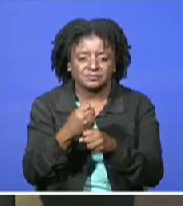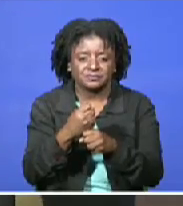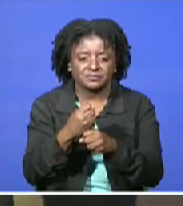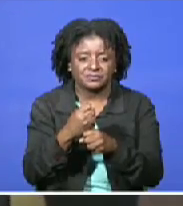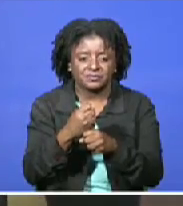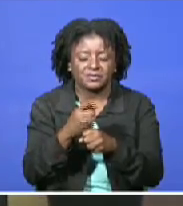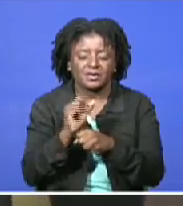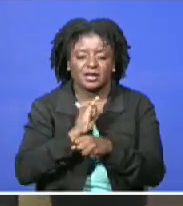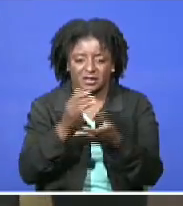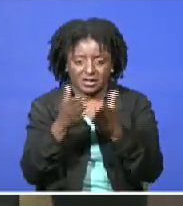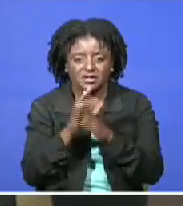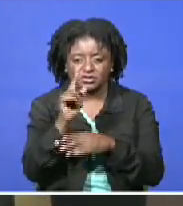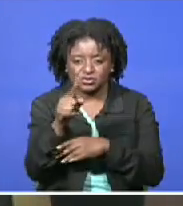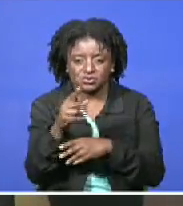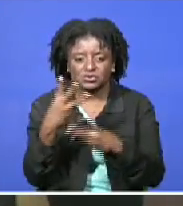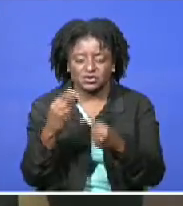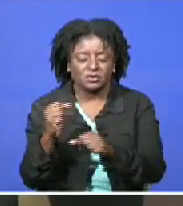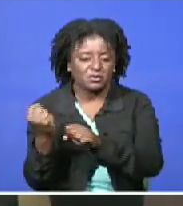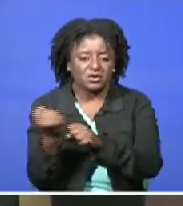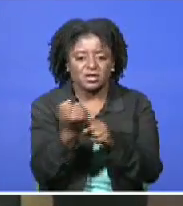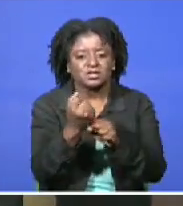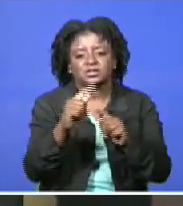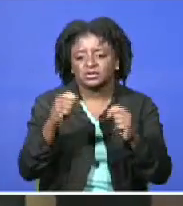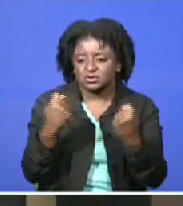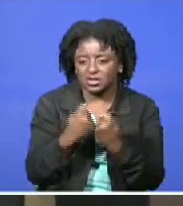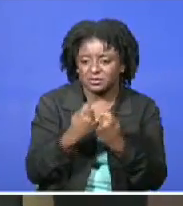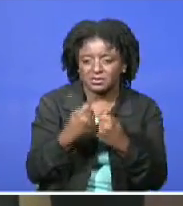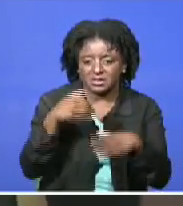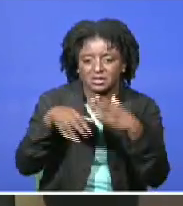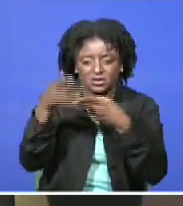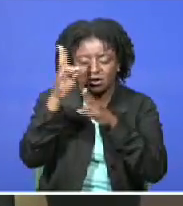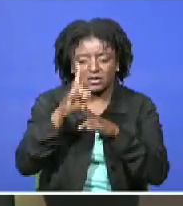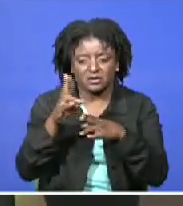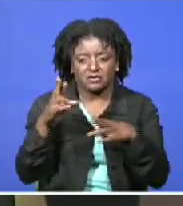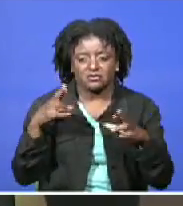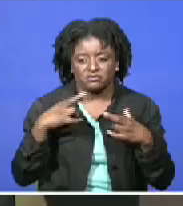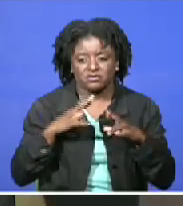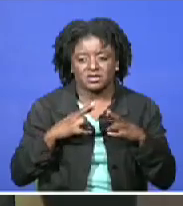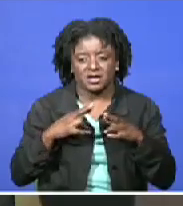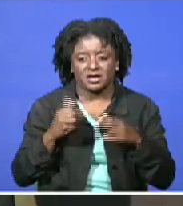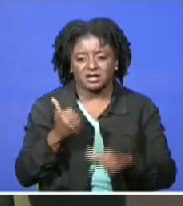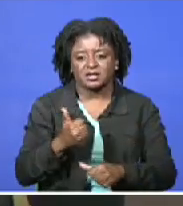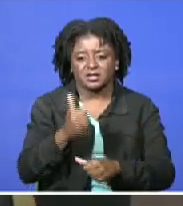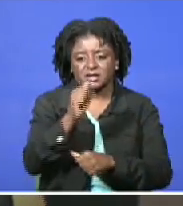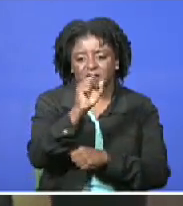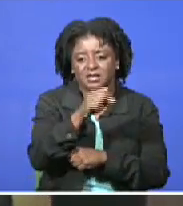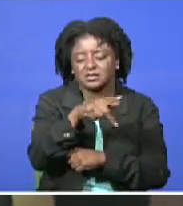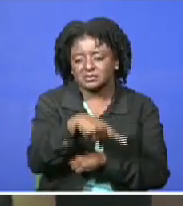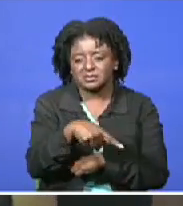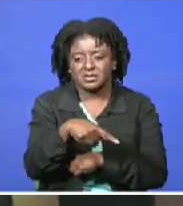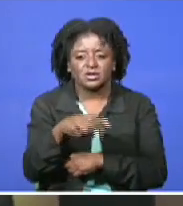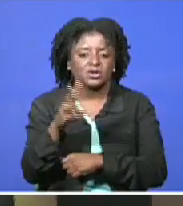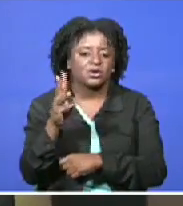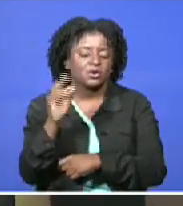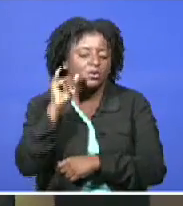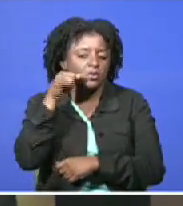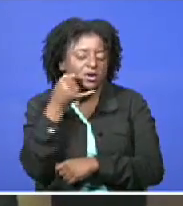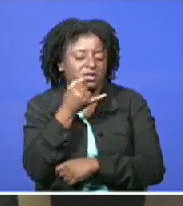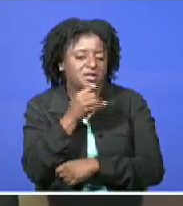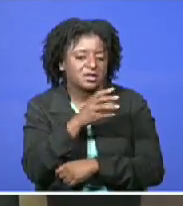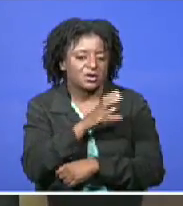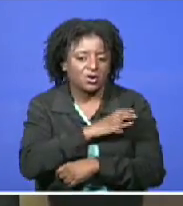I'm asking you, the softball tournament is in honor of retired Assistant Commissioner Juanita Colebrook, who was